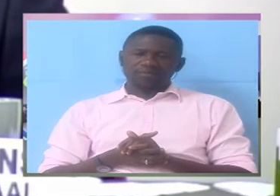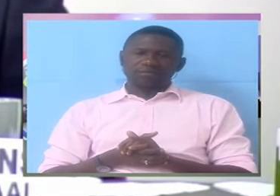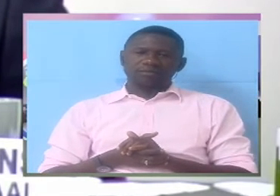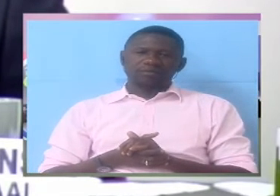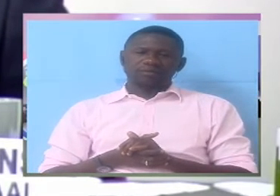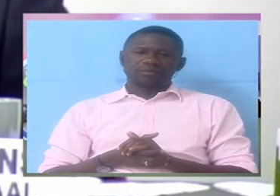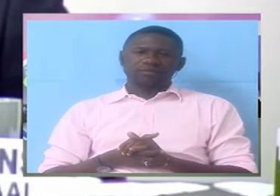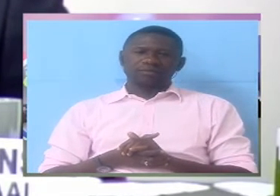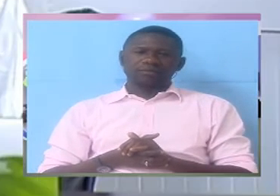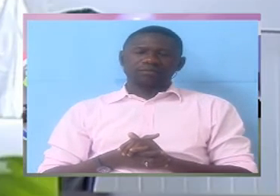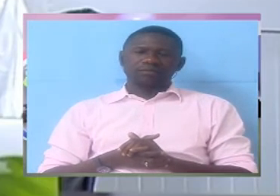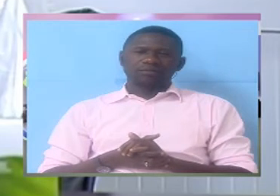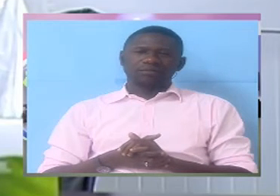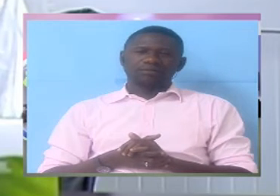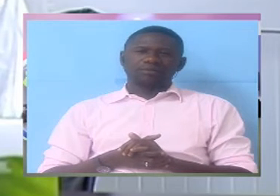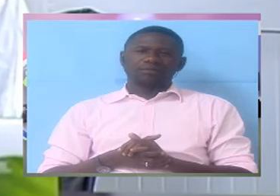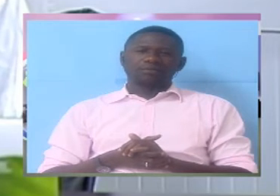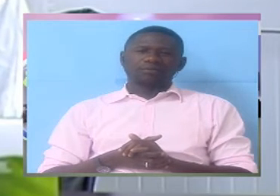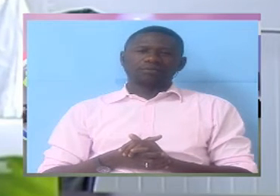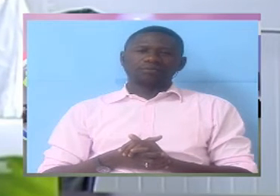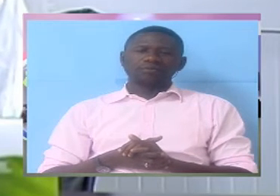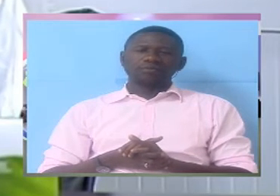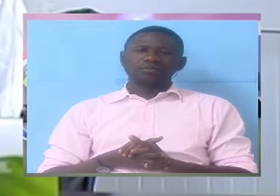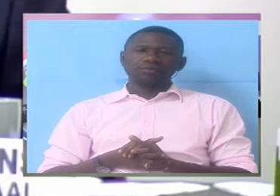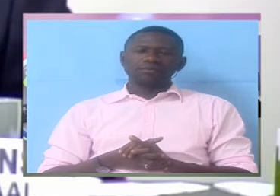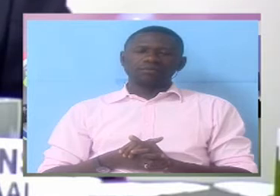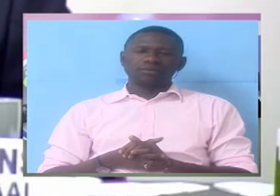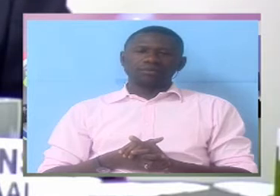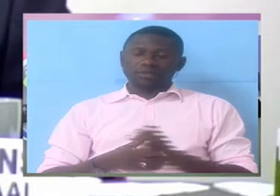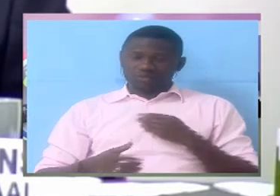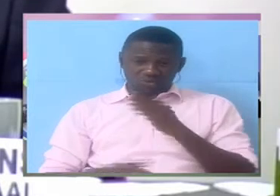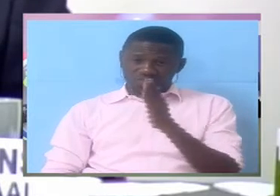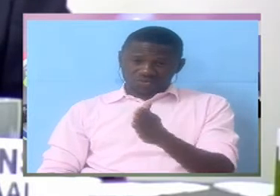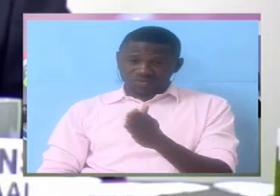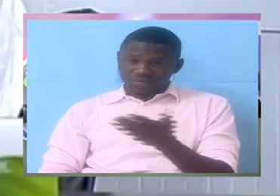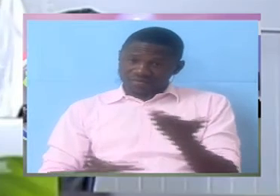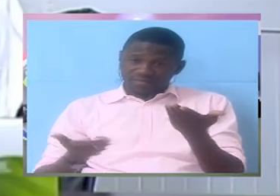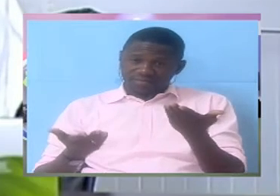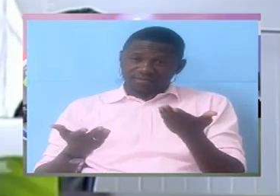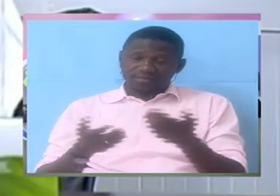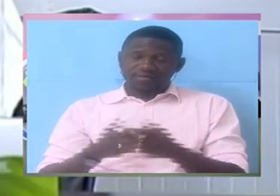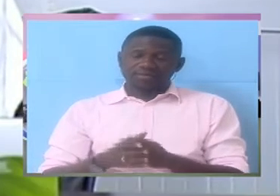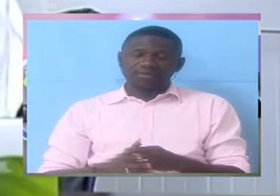diata la nyame kute finti la kono. That was the truth, isn't it? Walam tonyade fowonde.